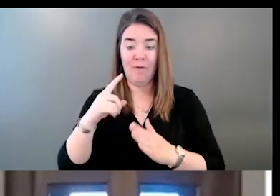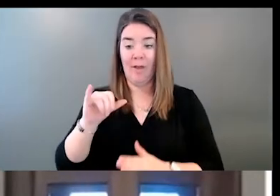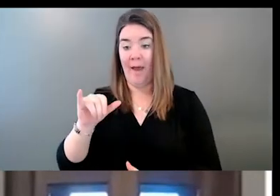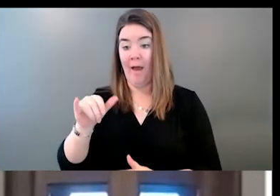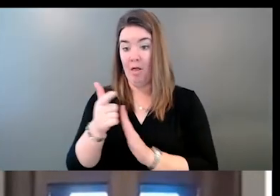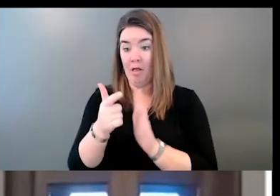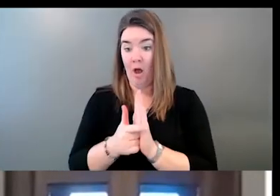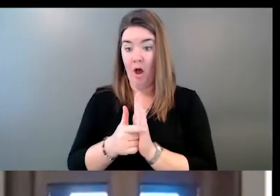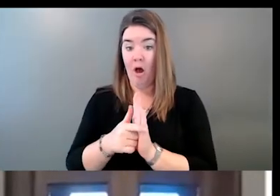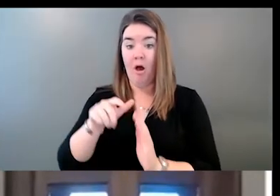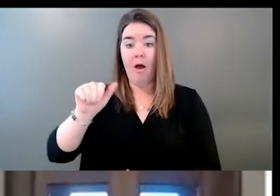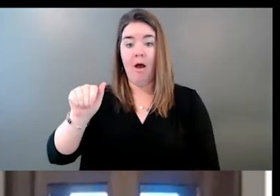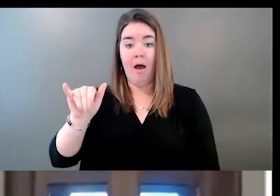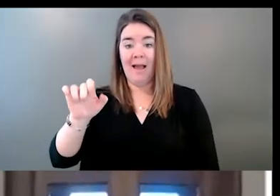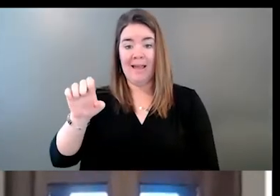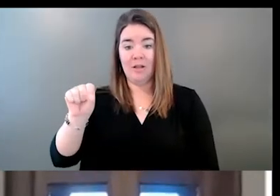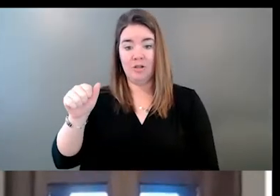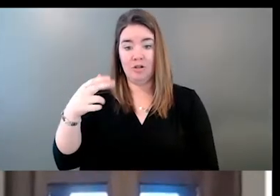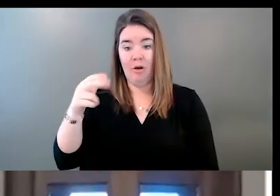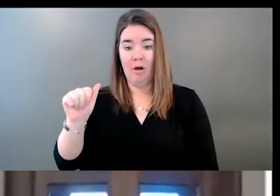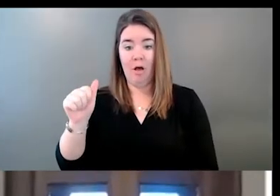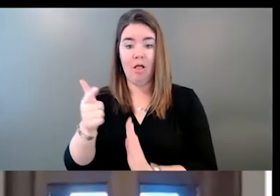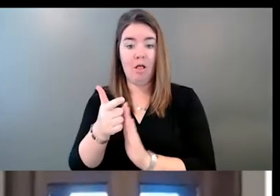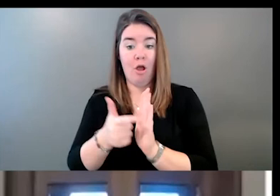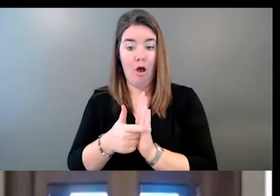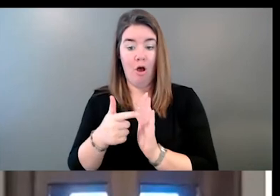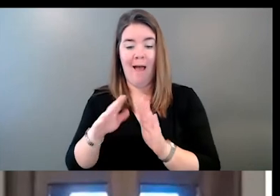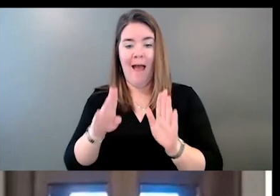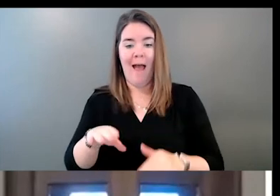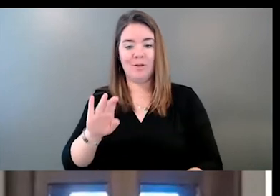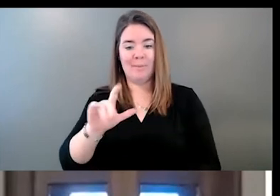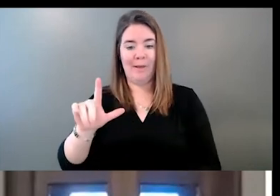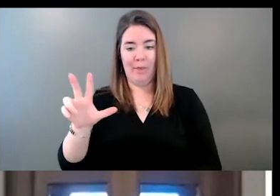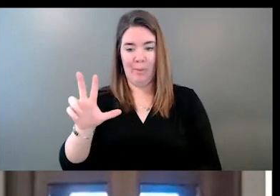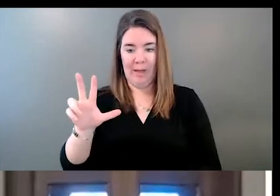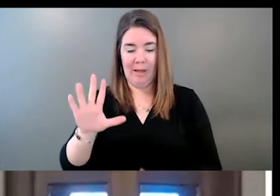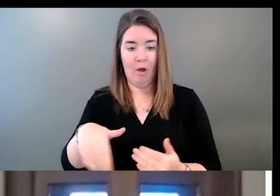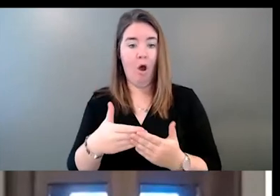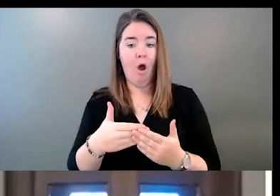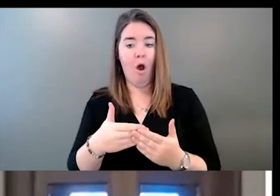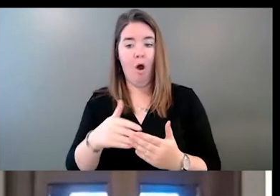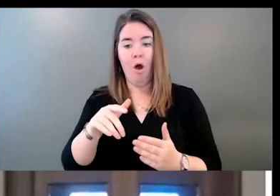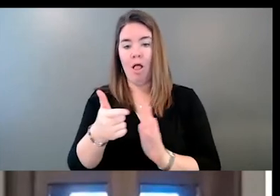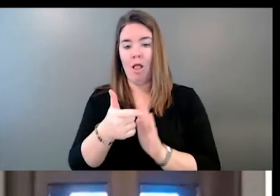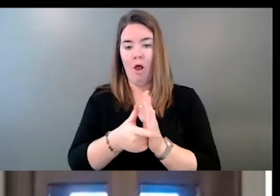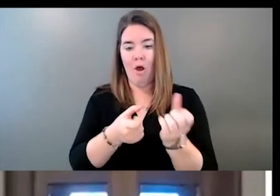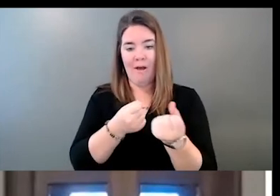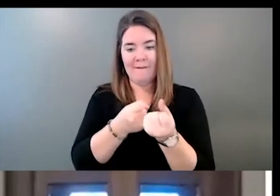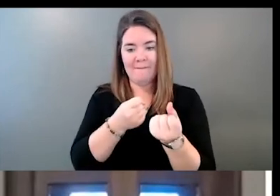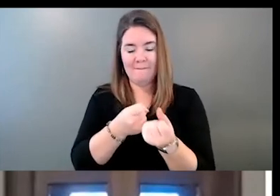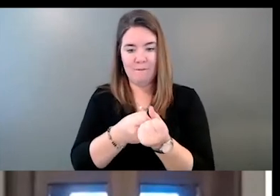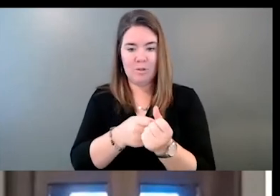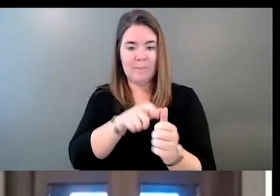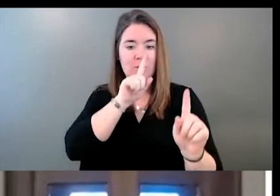3, passed to improve law enforcement responses to domestic violence and to improve safety outcomes